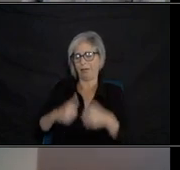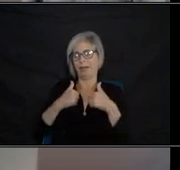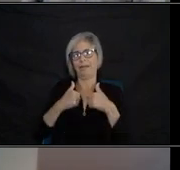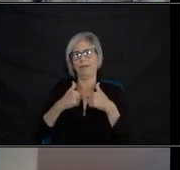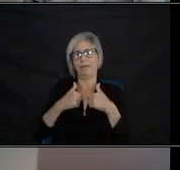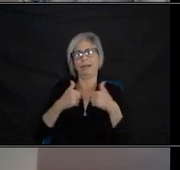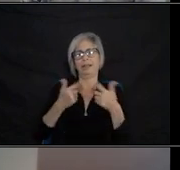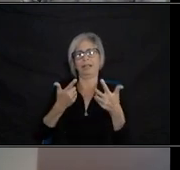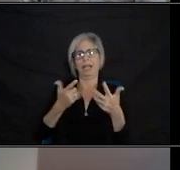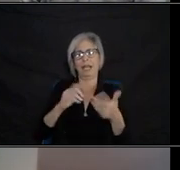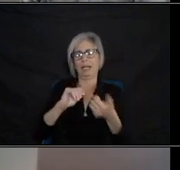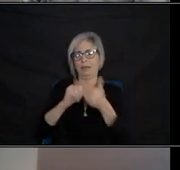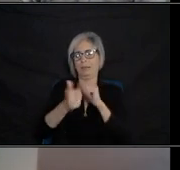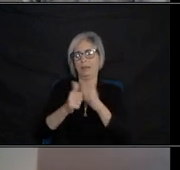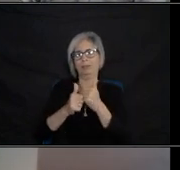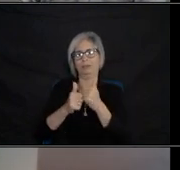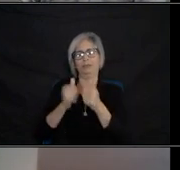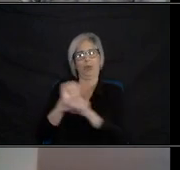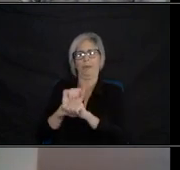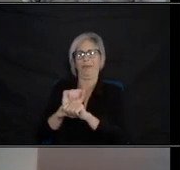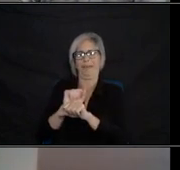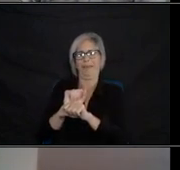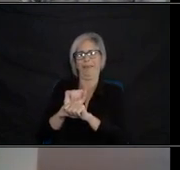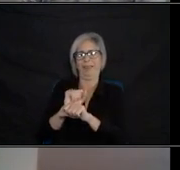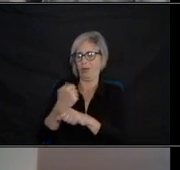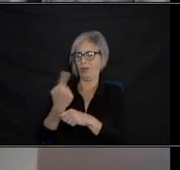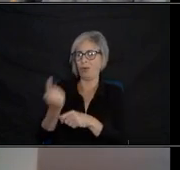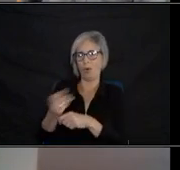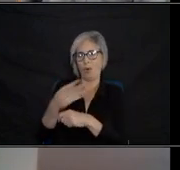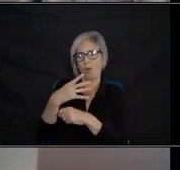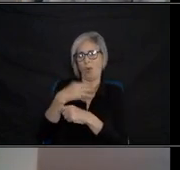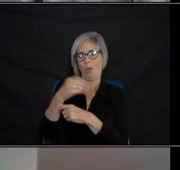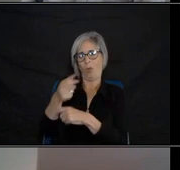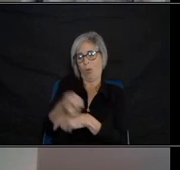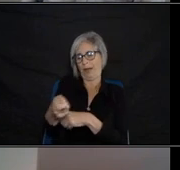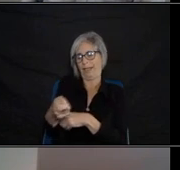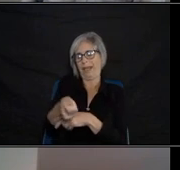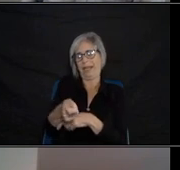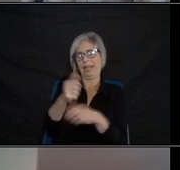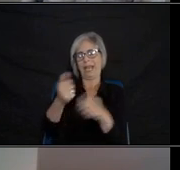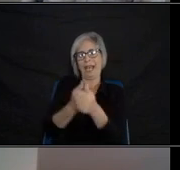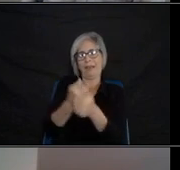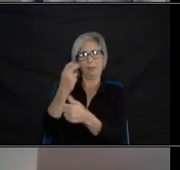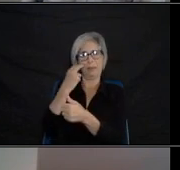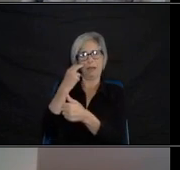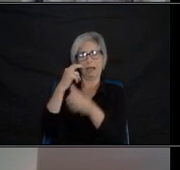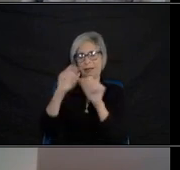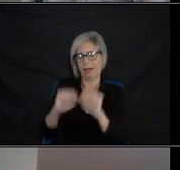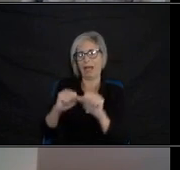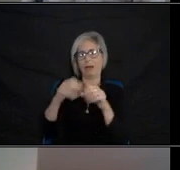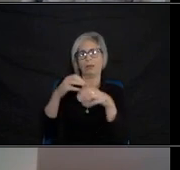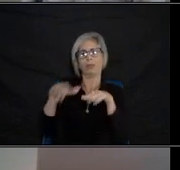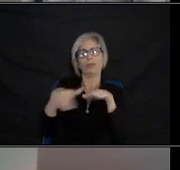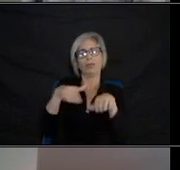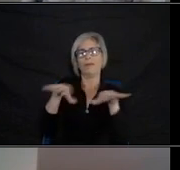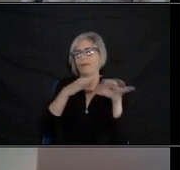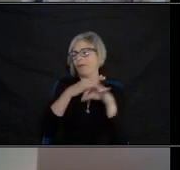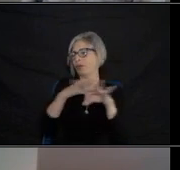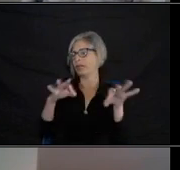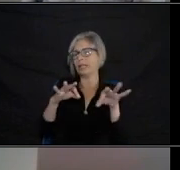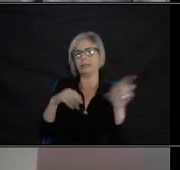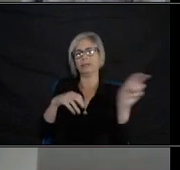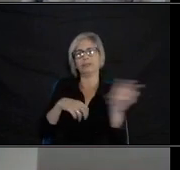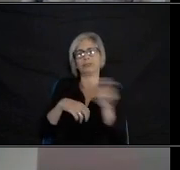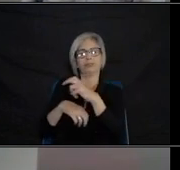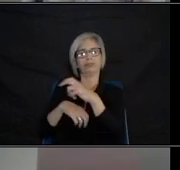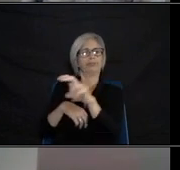in competitive employment. And whereas the white cane allowing every blind person to move freely and safely from place to place makes it possible for